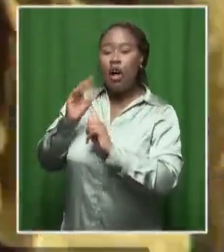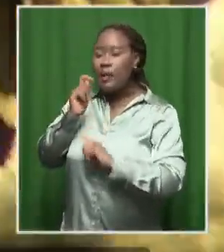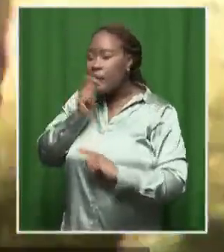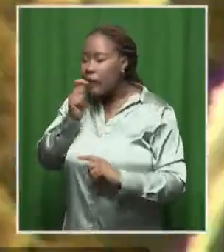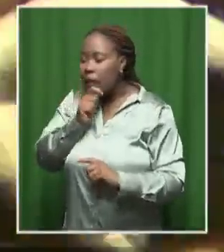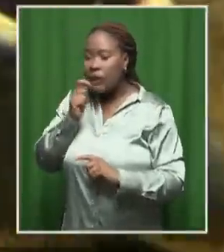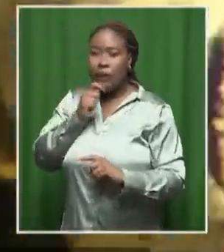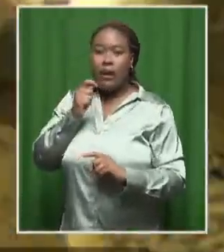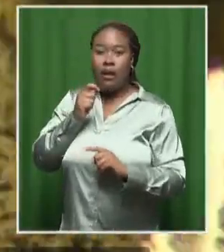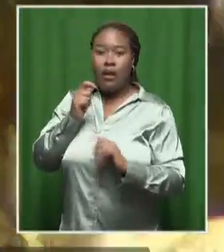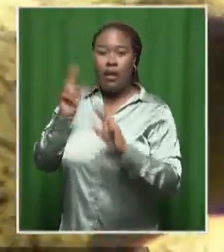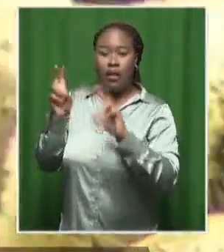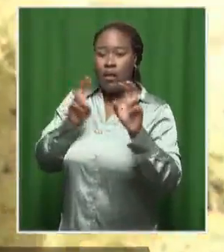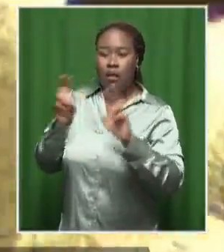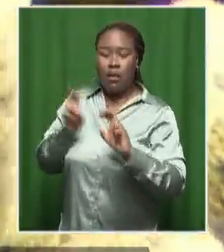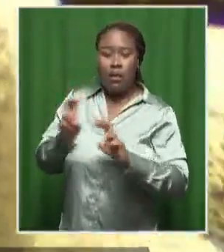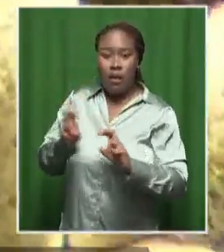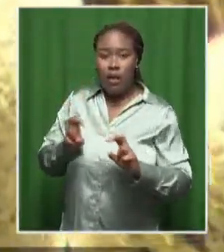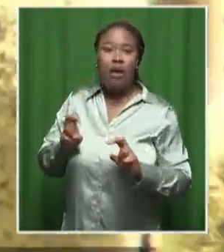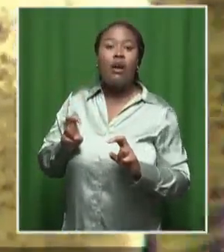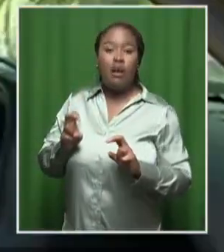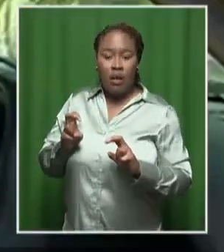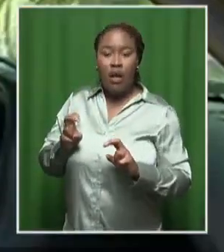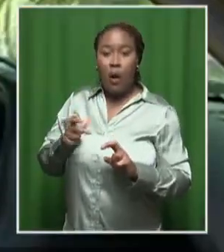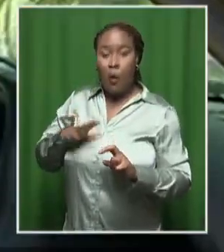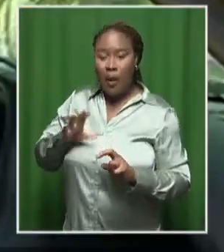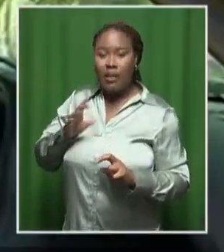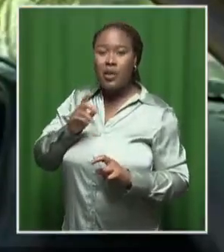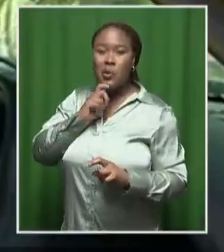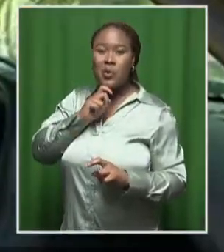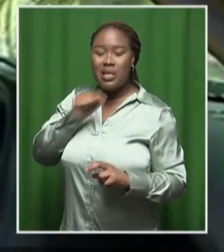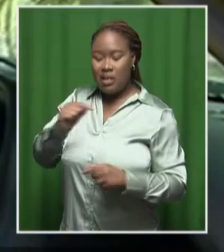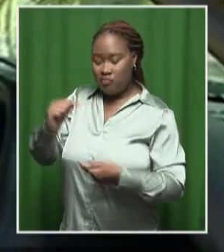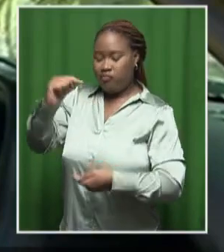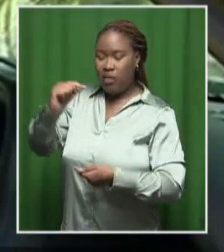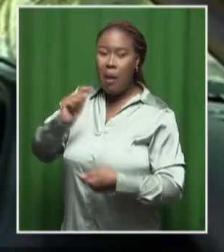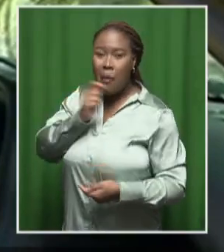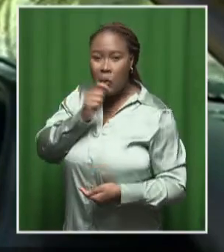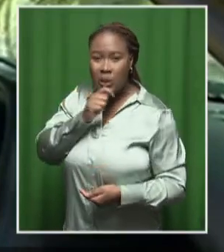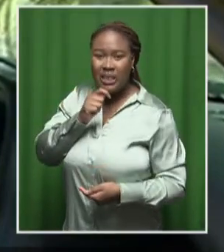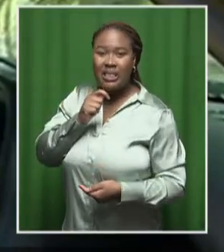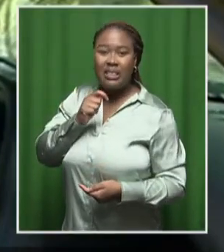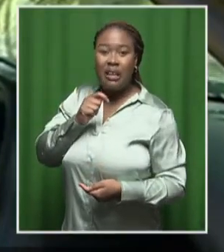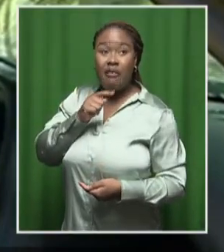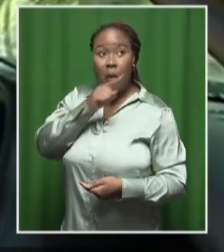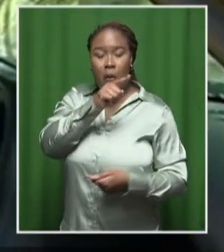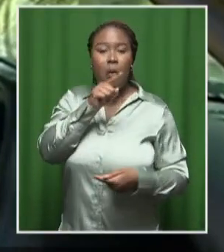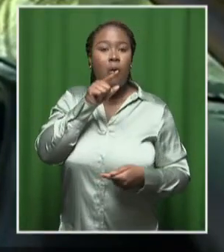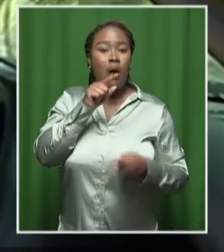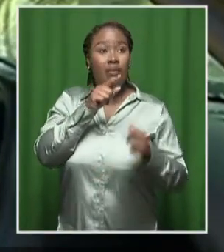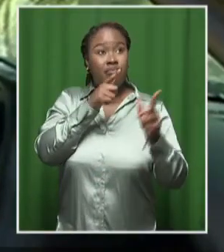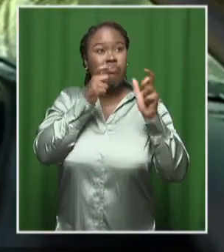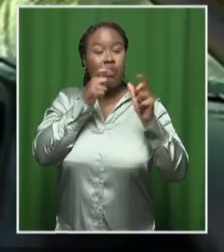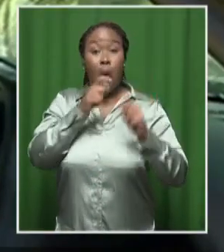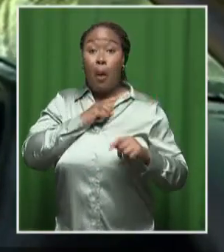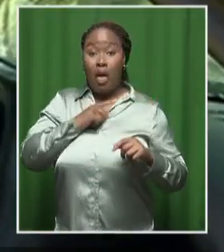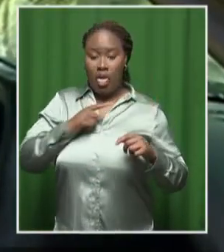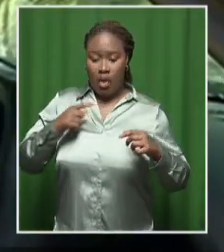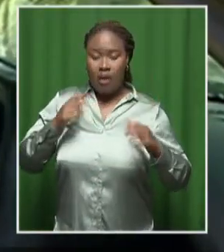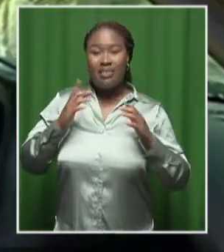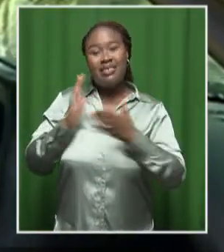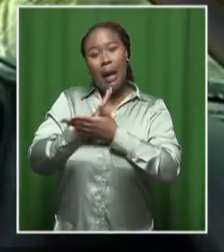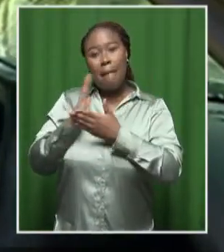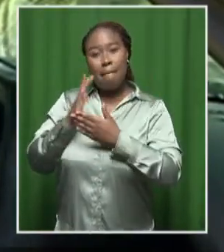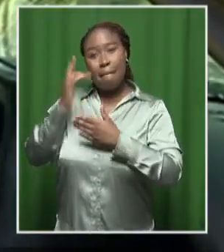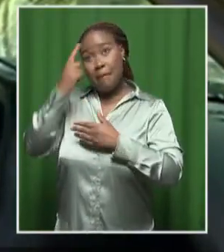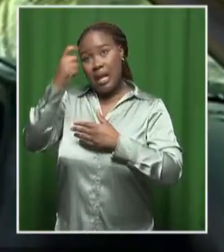of traditional medicines, for mutis and things like that, because there's different beliefs that different parts of the body has